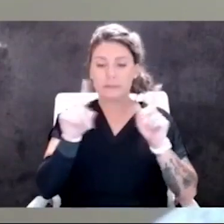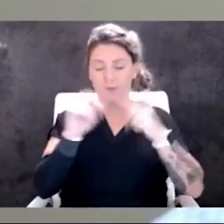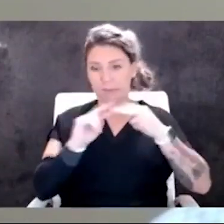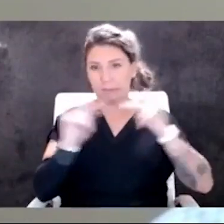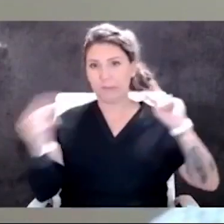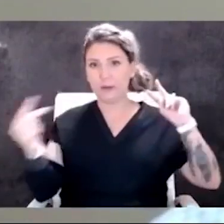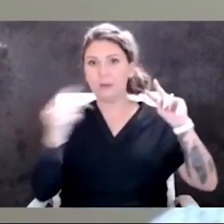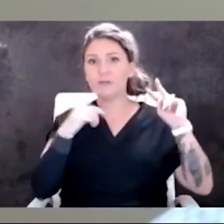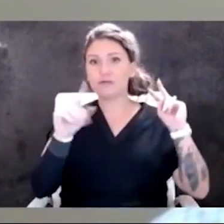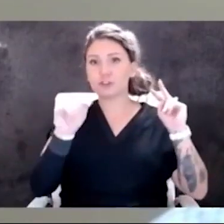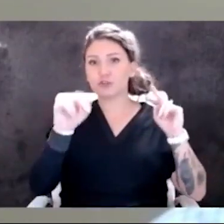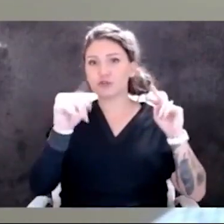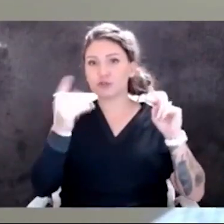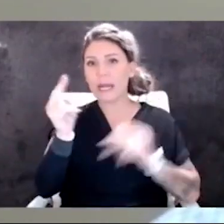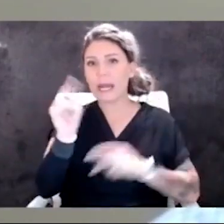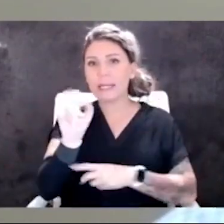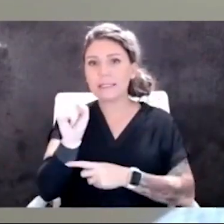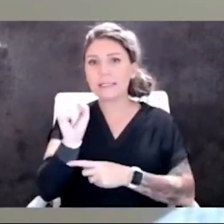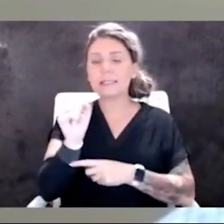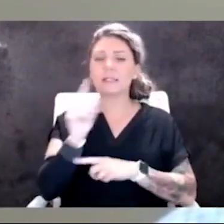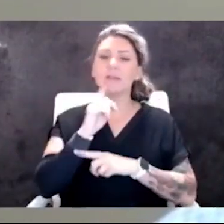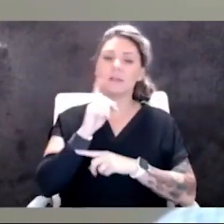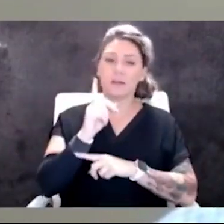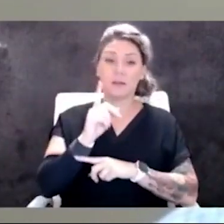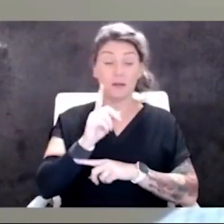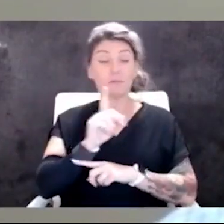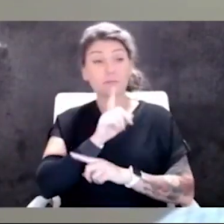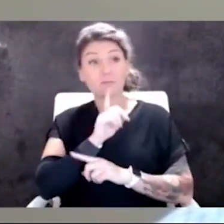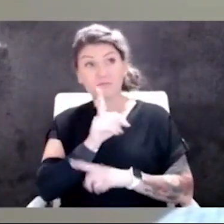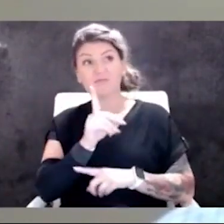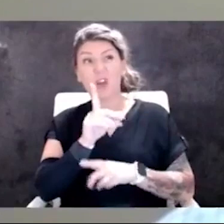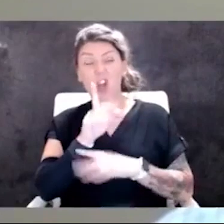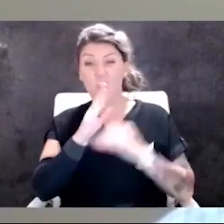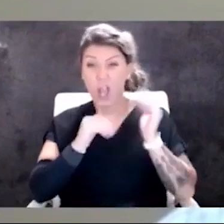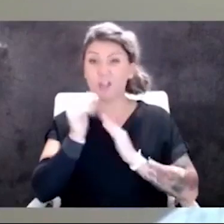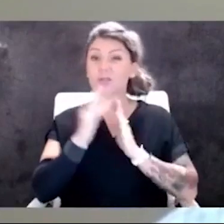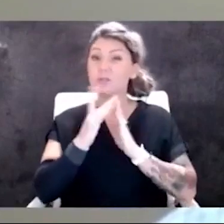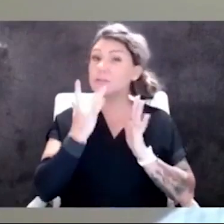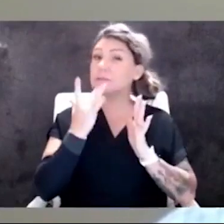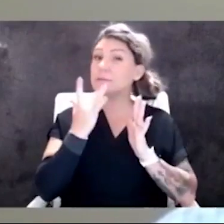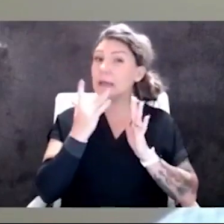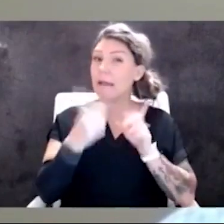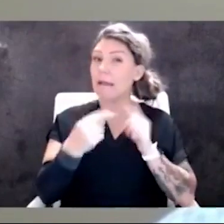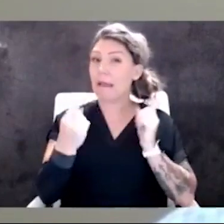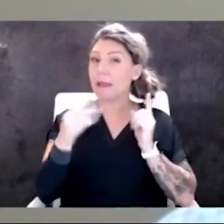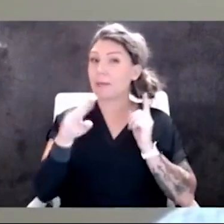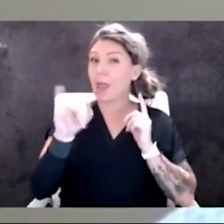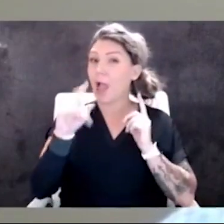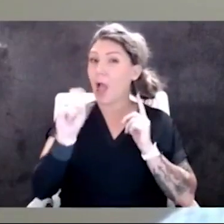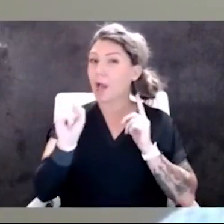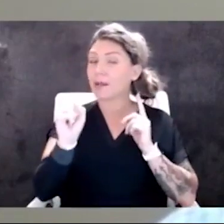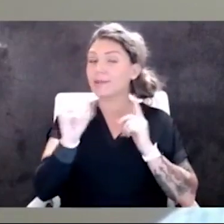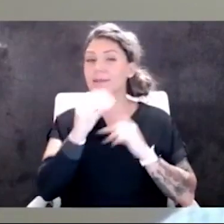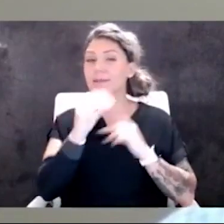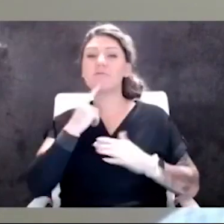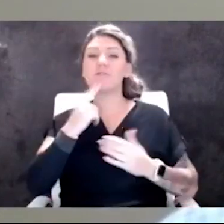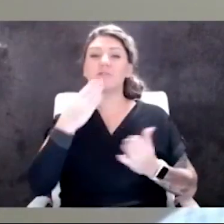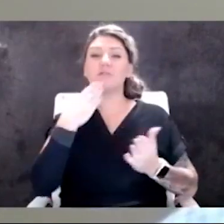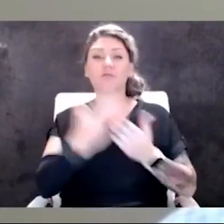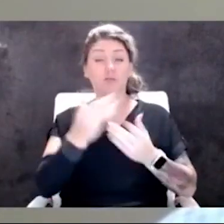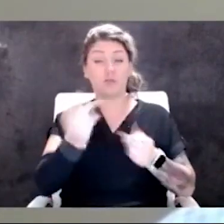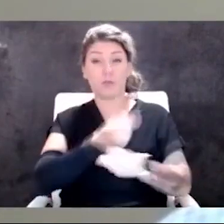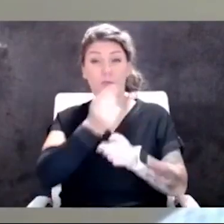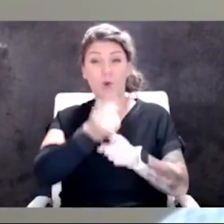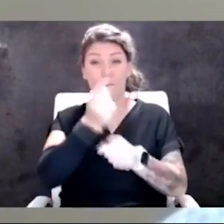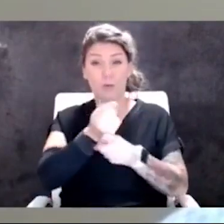it's just, I'm fairly comfortable with the saying antibiotics, but we want to be good stewards of the antibiotics, get the right antibiotics,